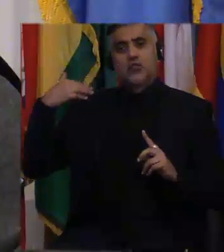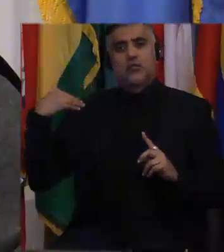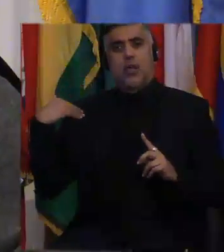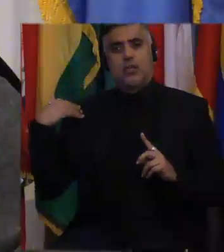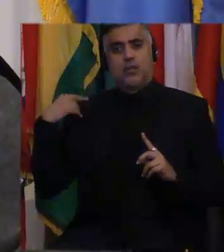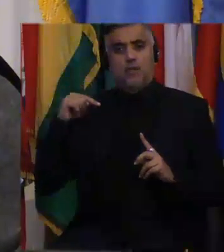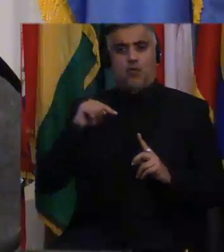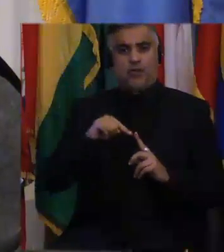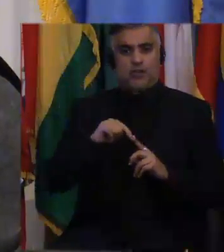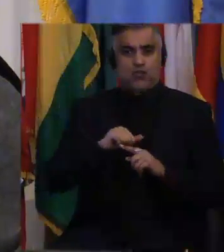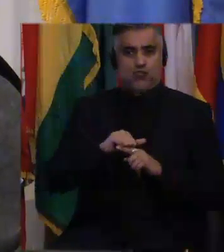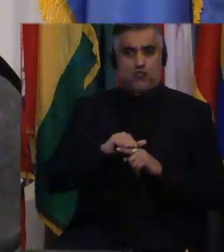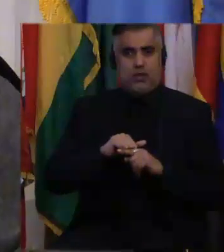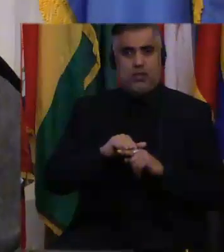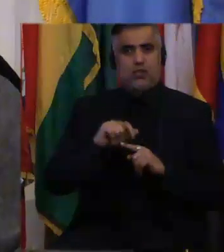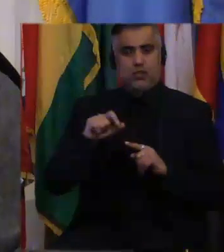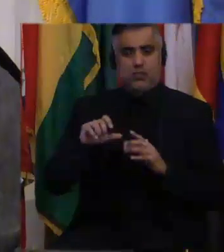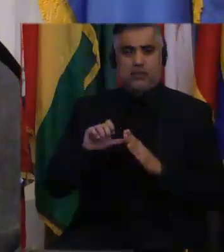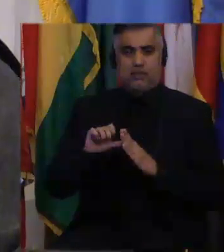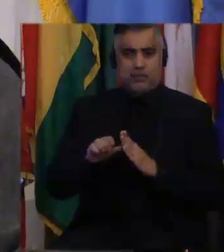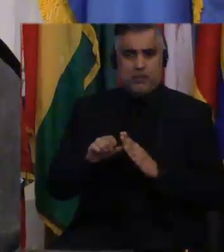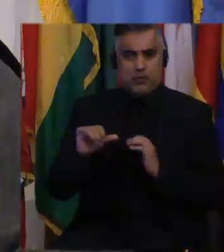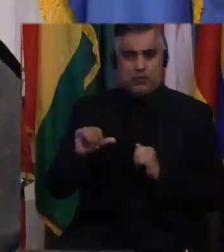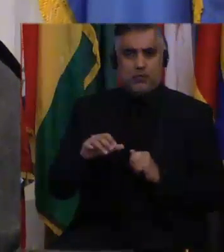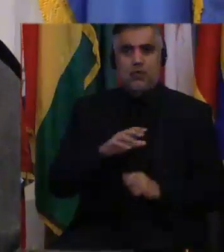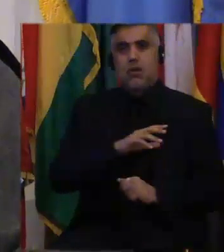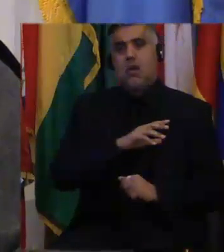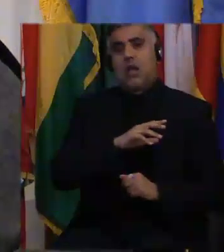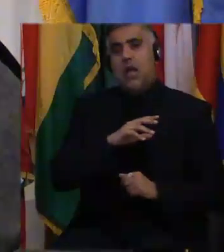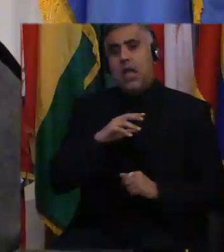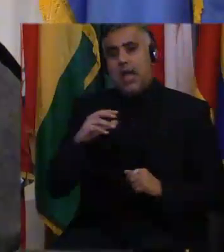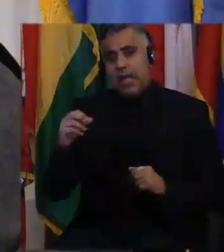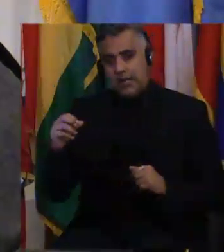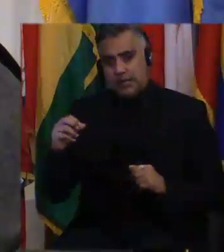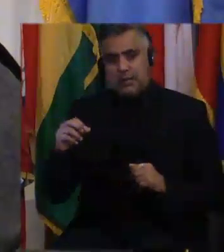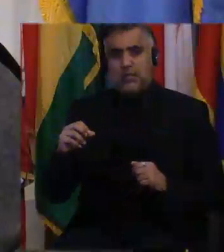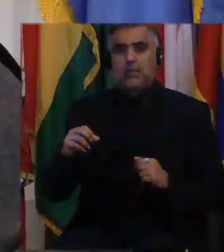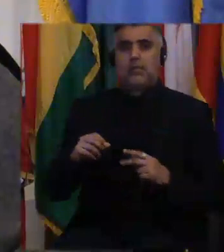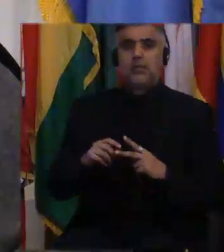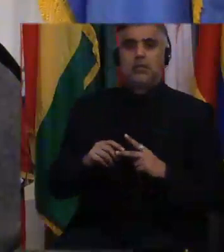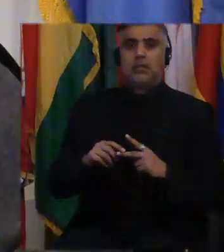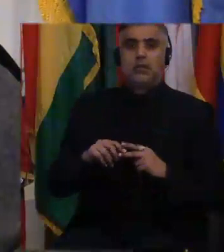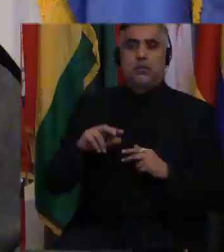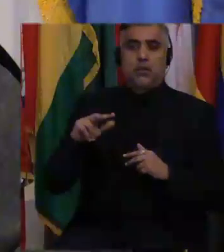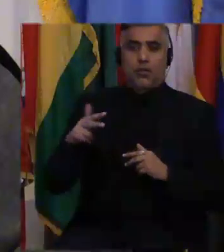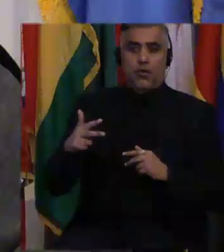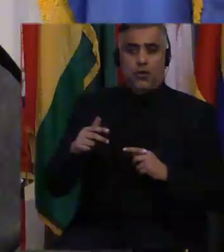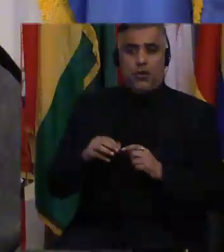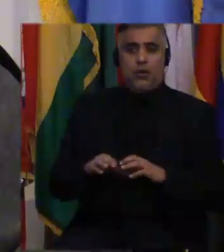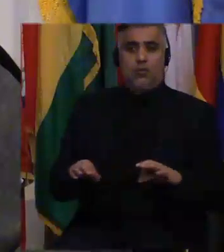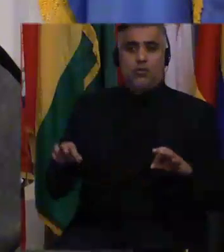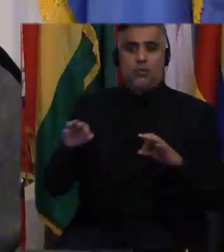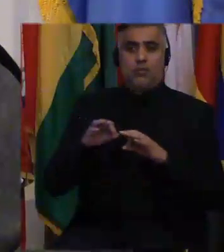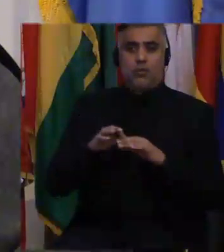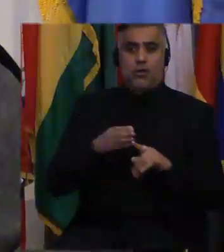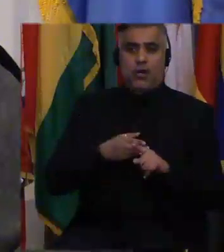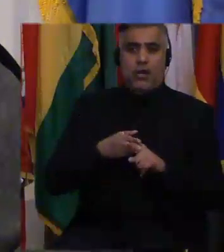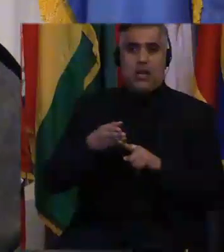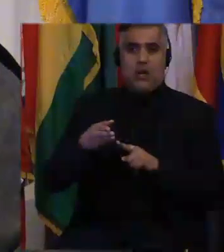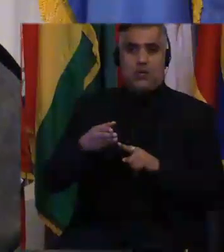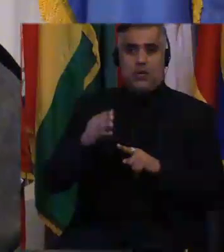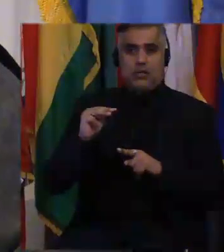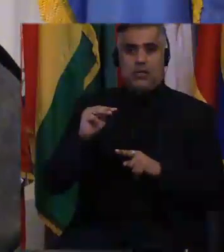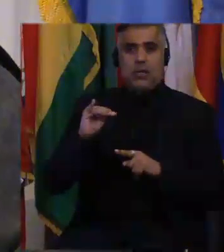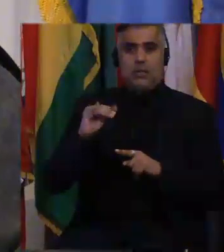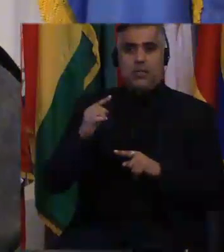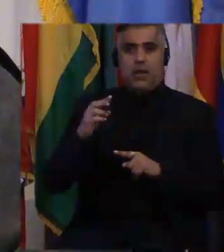responsibility for this should be underlined. And of course, a third and most important area is